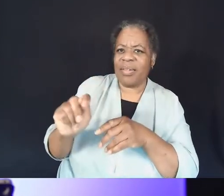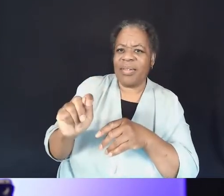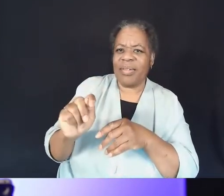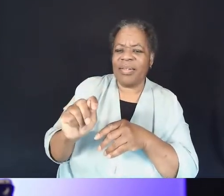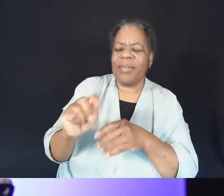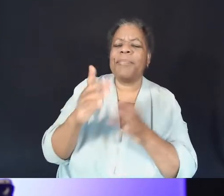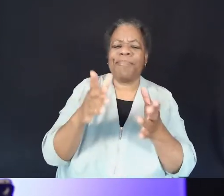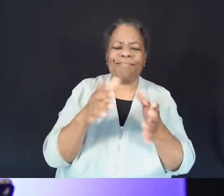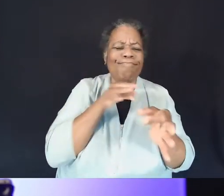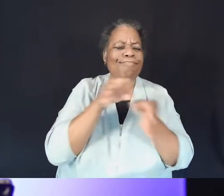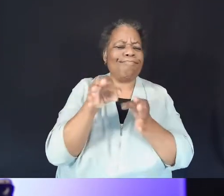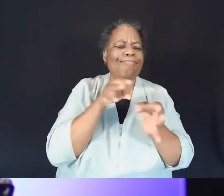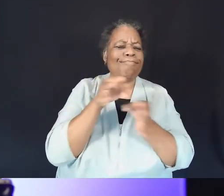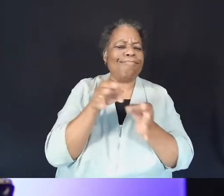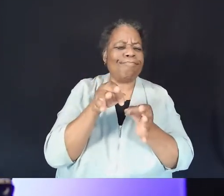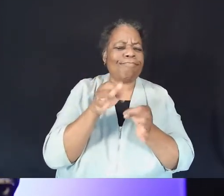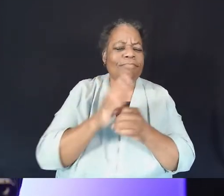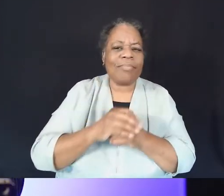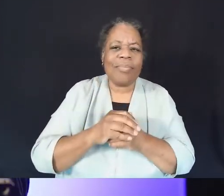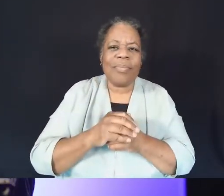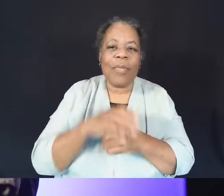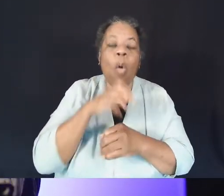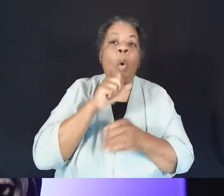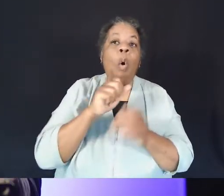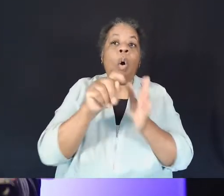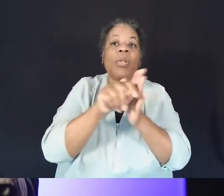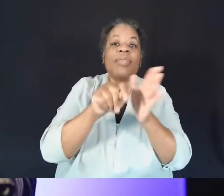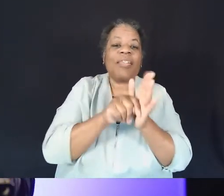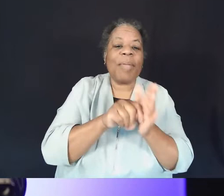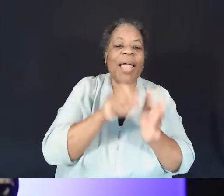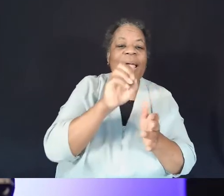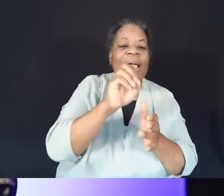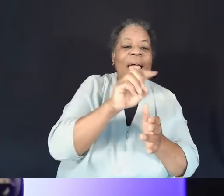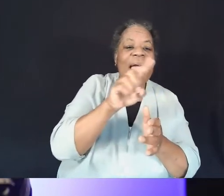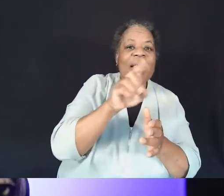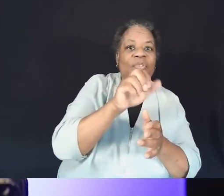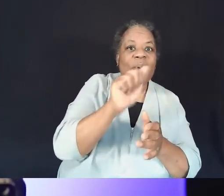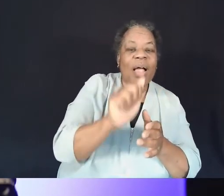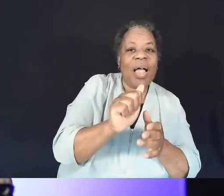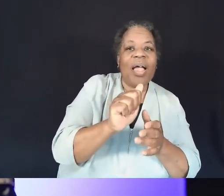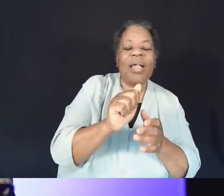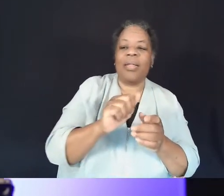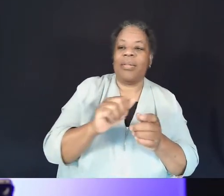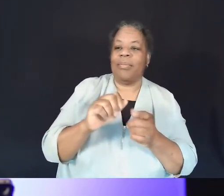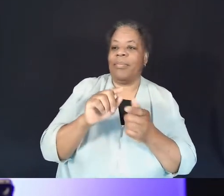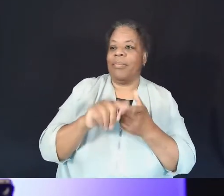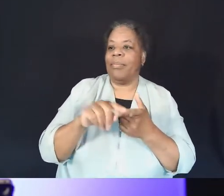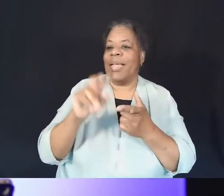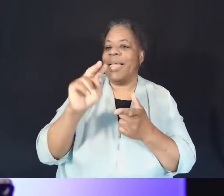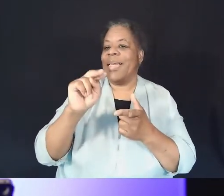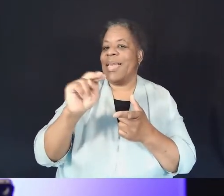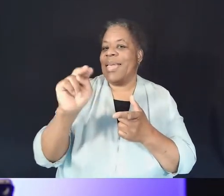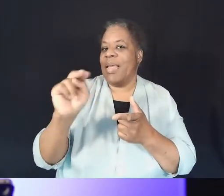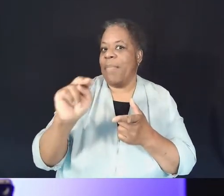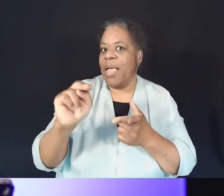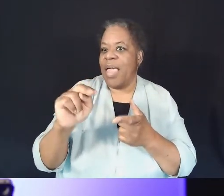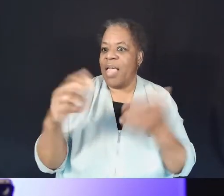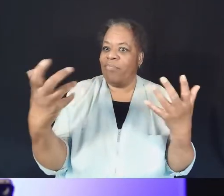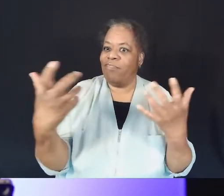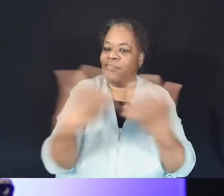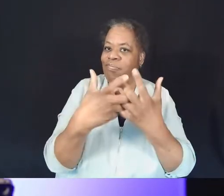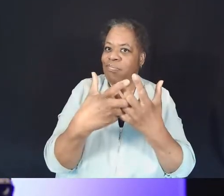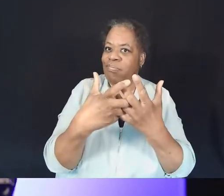here. The Old Testament books of Ezra and Nehemiah are companions to each other. They're accounts of the very same